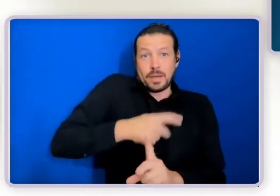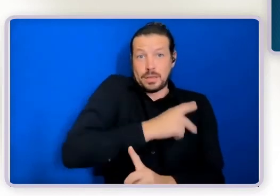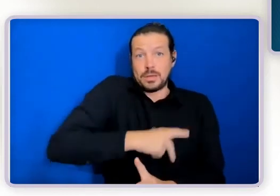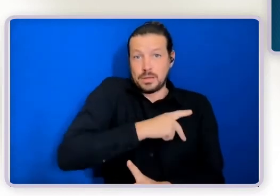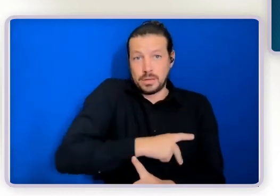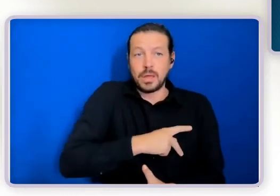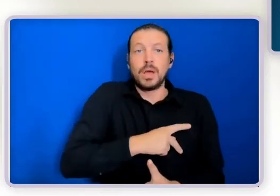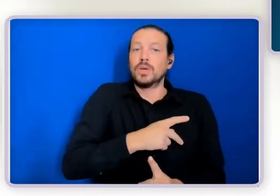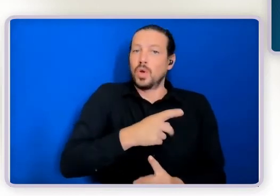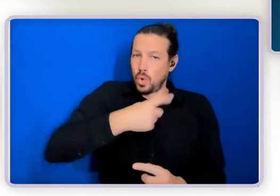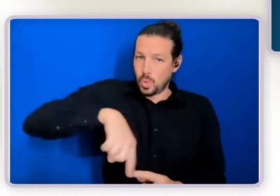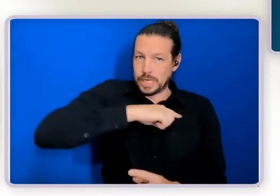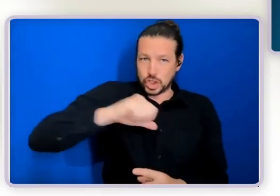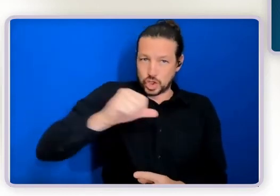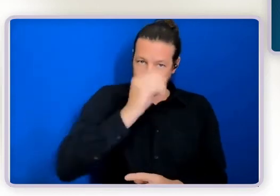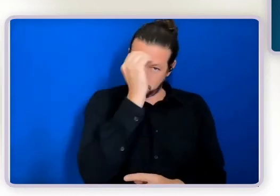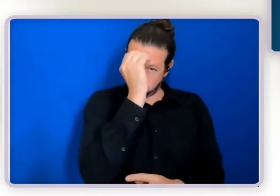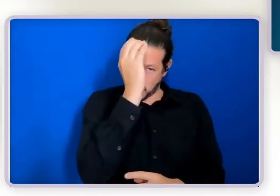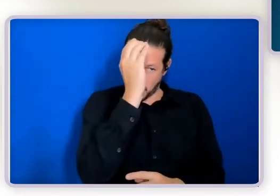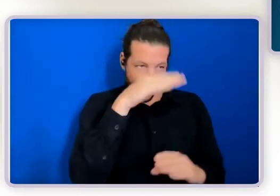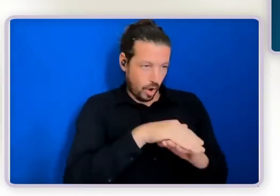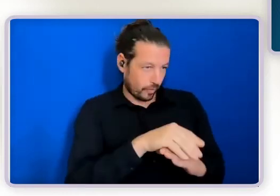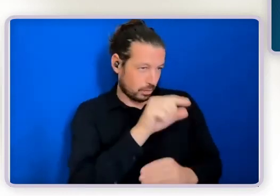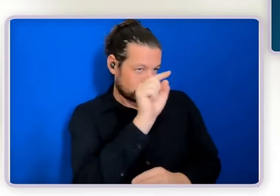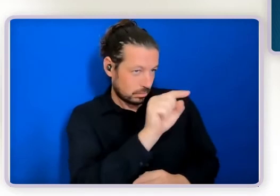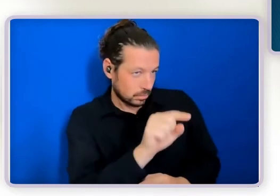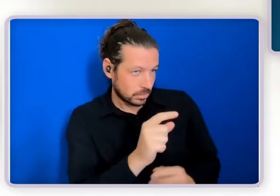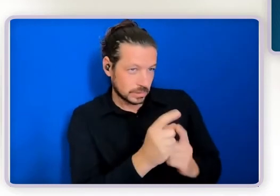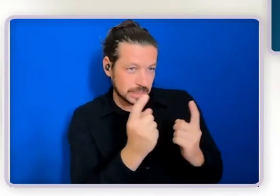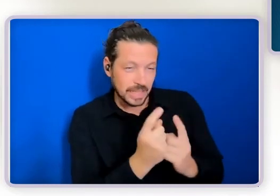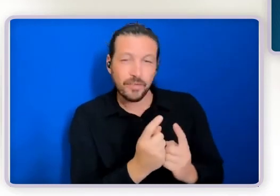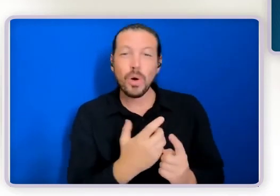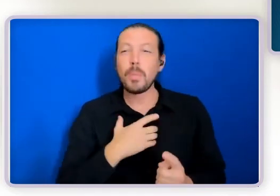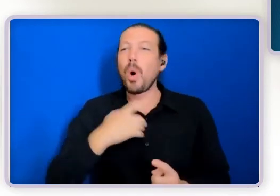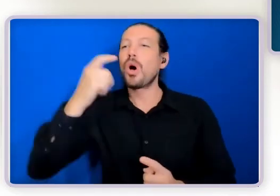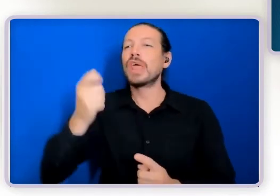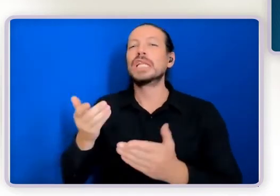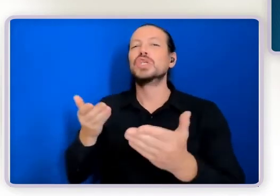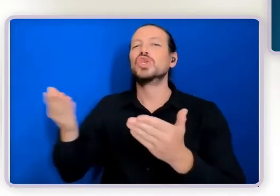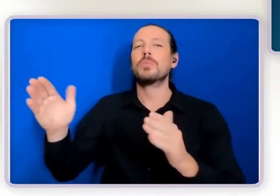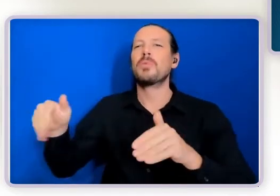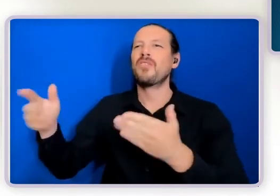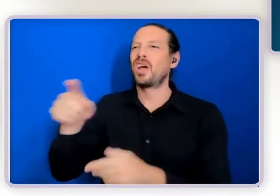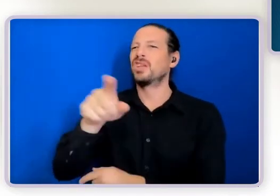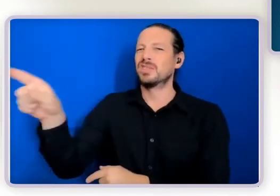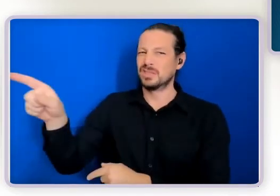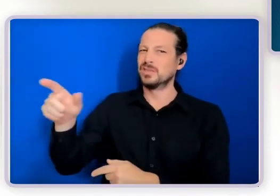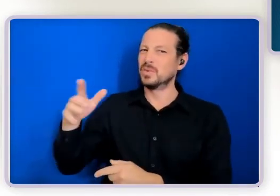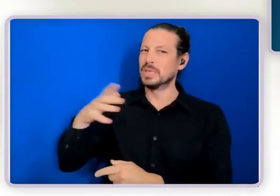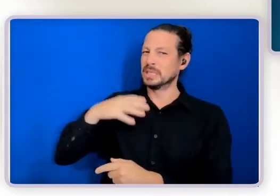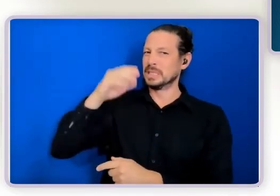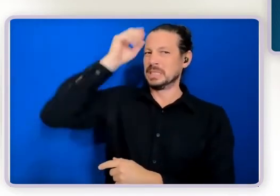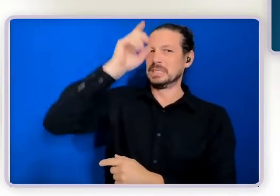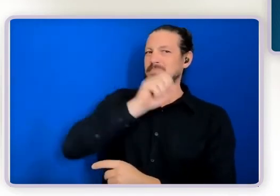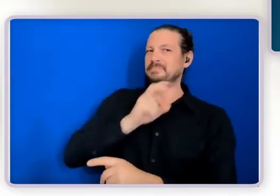this stuff than all the service providing people that are working with our